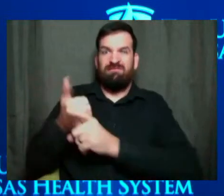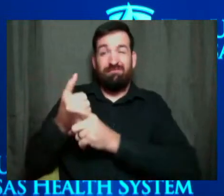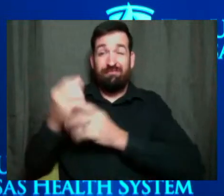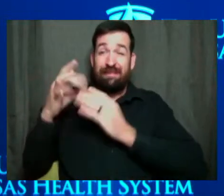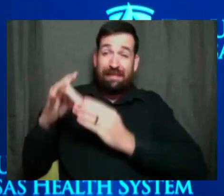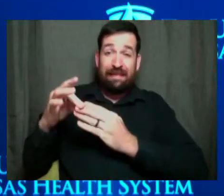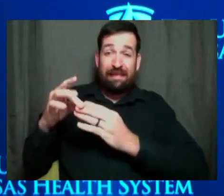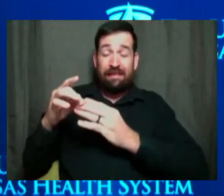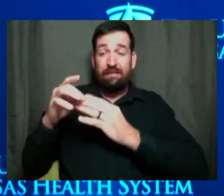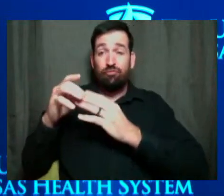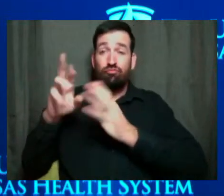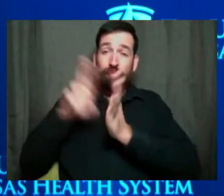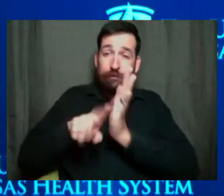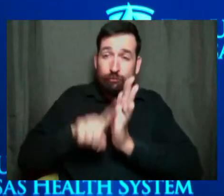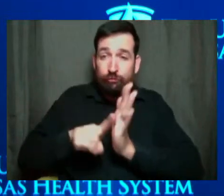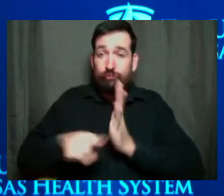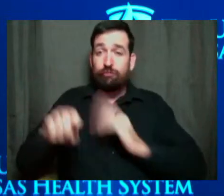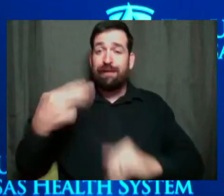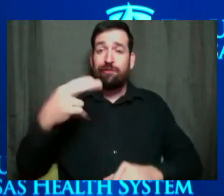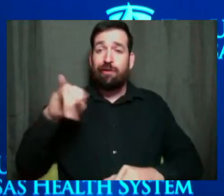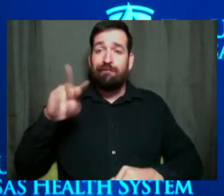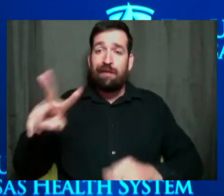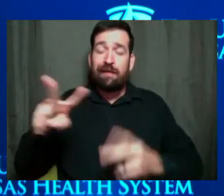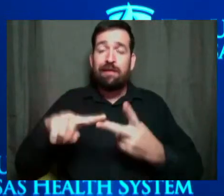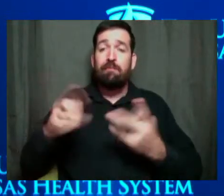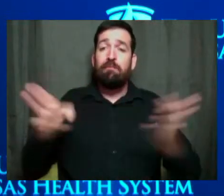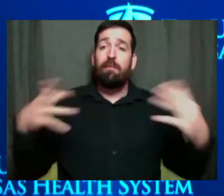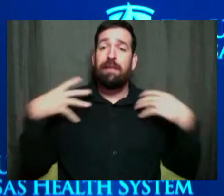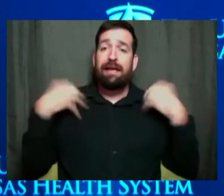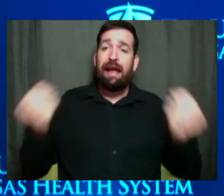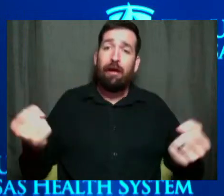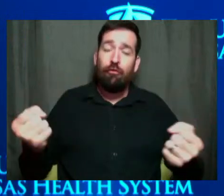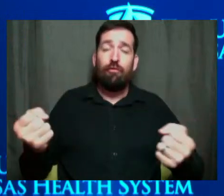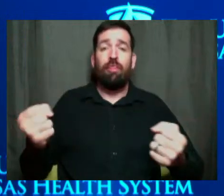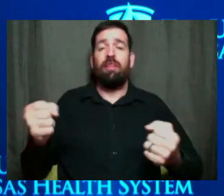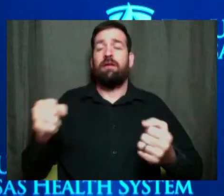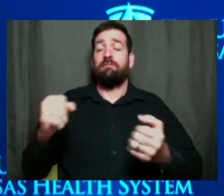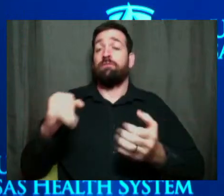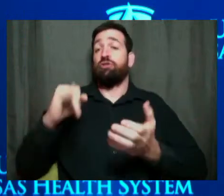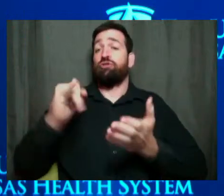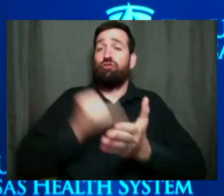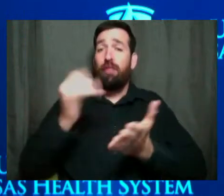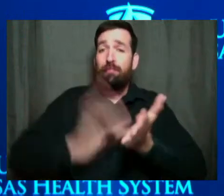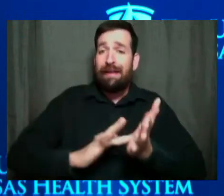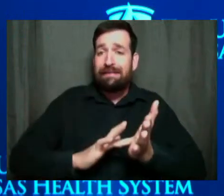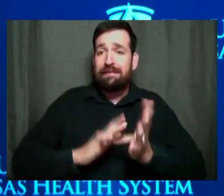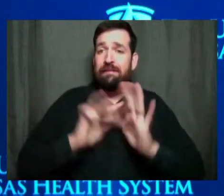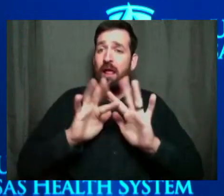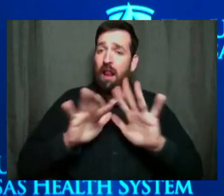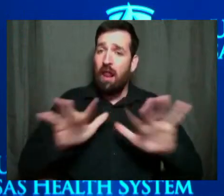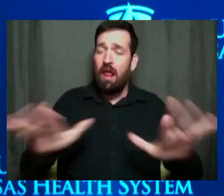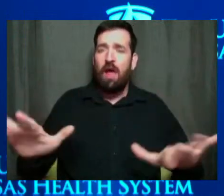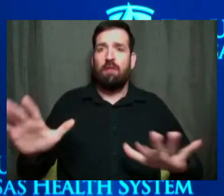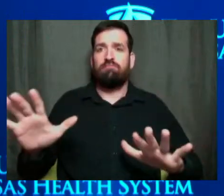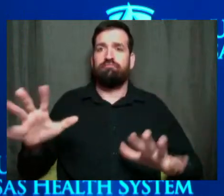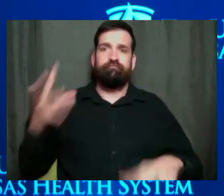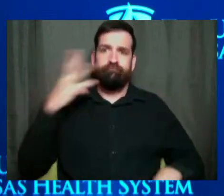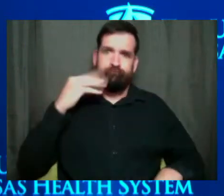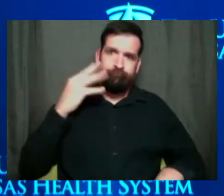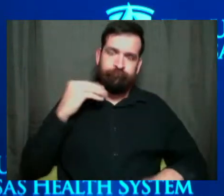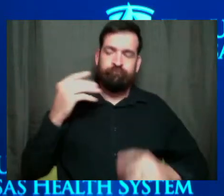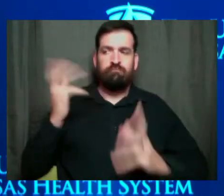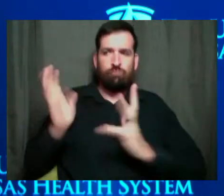HIV, public health. He's also on the editorial board of the New England Journal of Medicine. And so they spoke with him, and it was